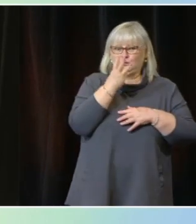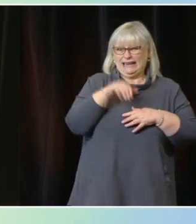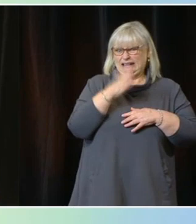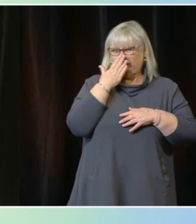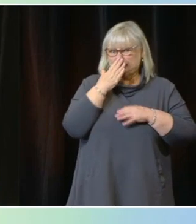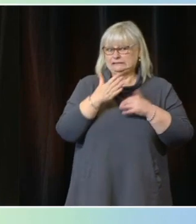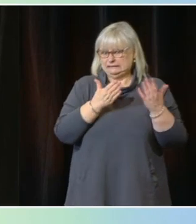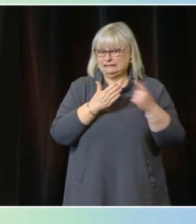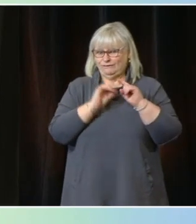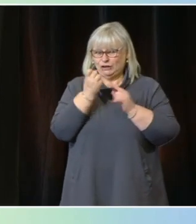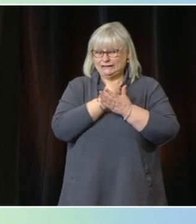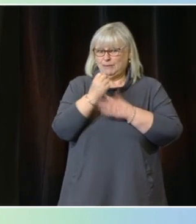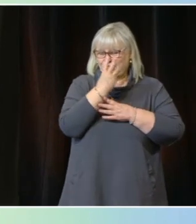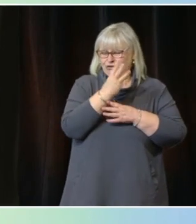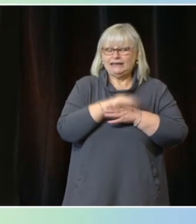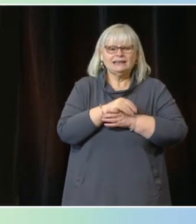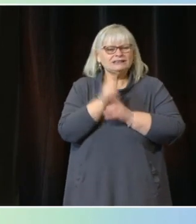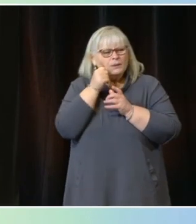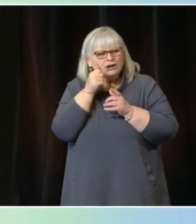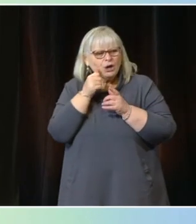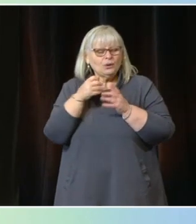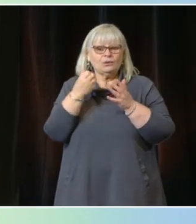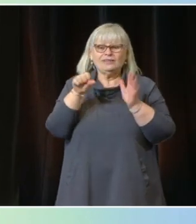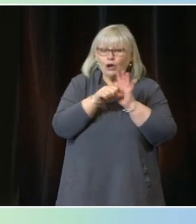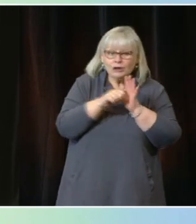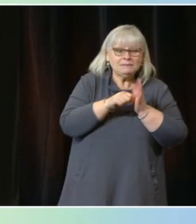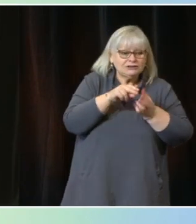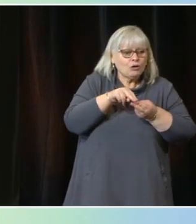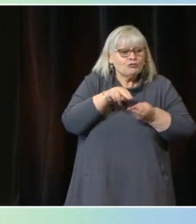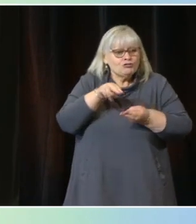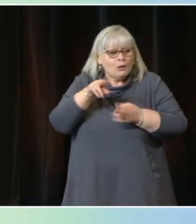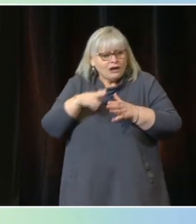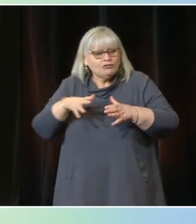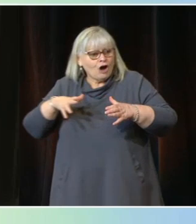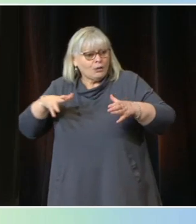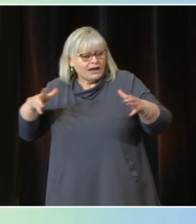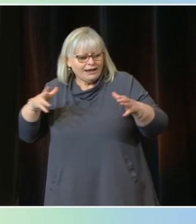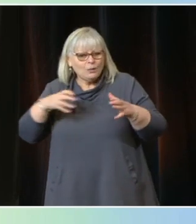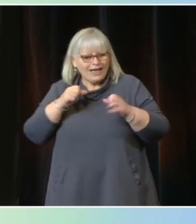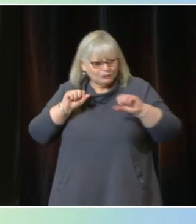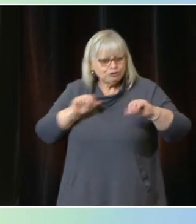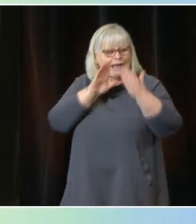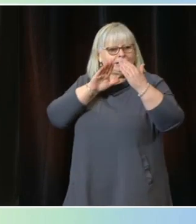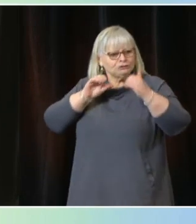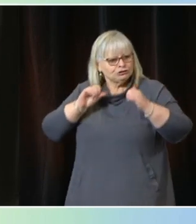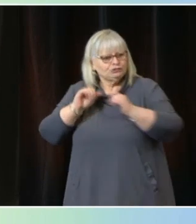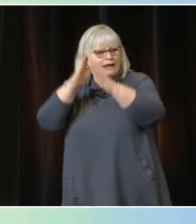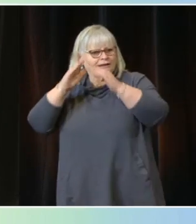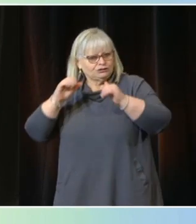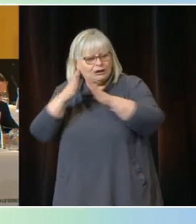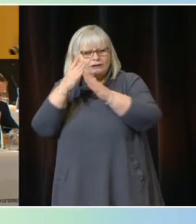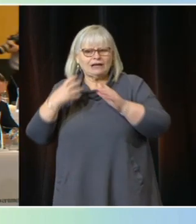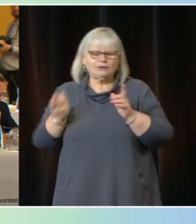think that we all recognize that while our economy is growing these challenges that I've run through these pressures are growing as